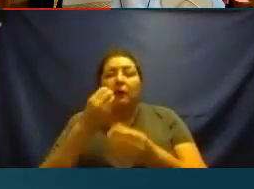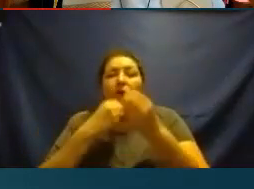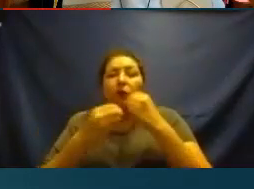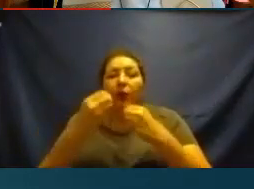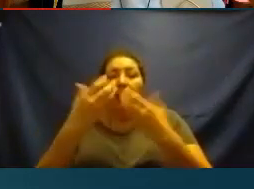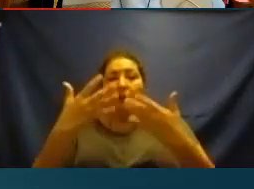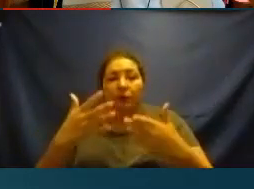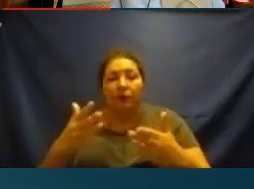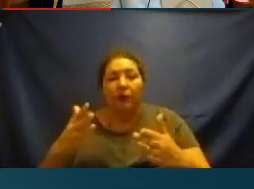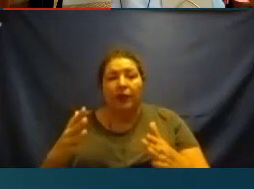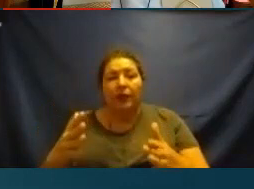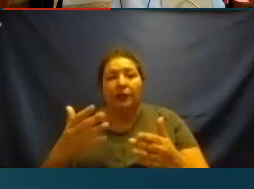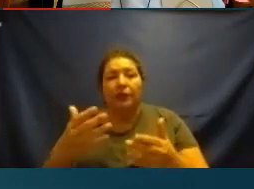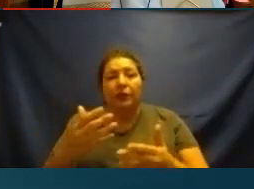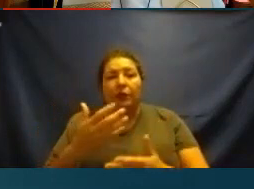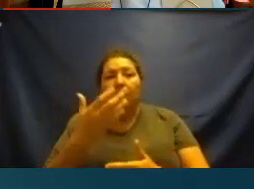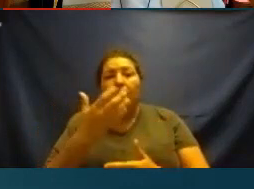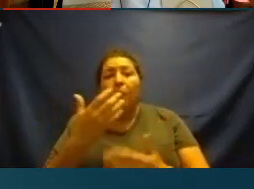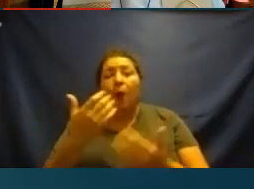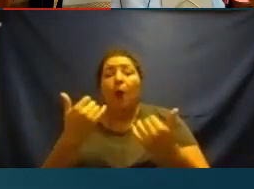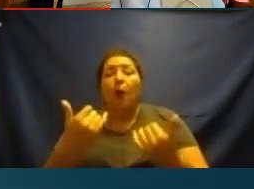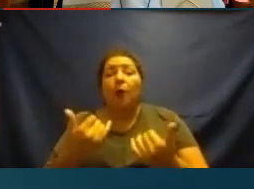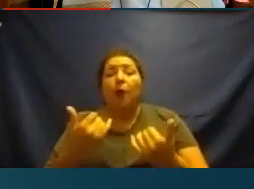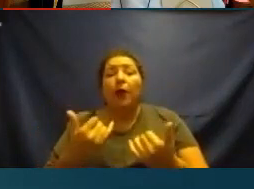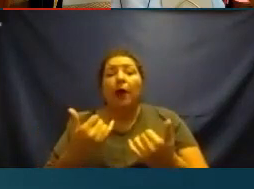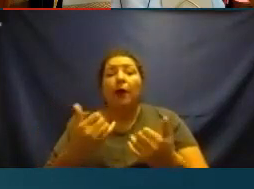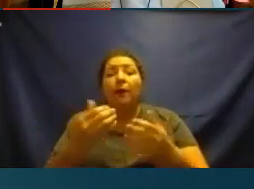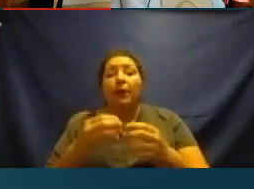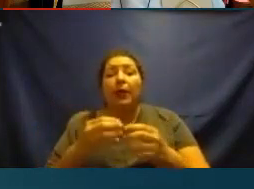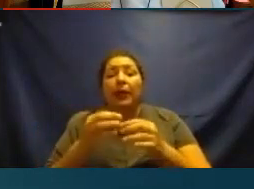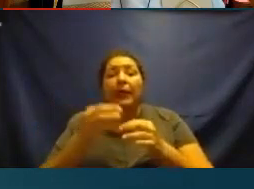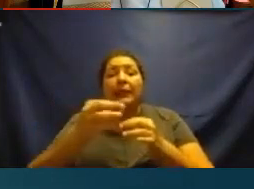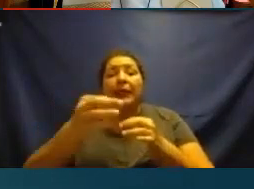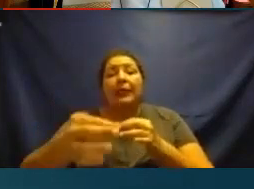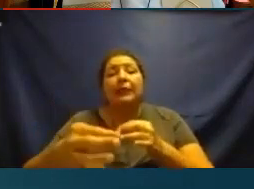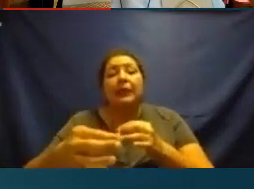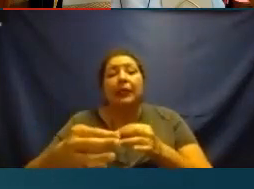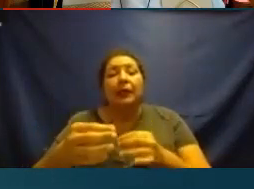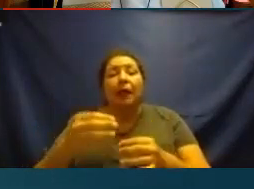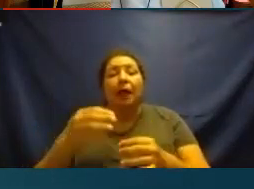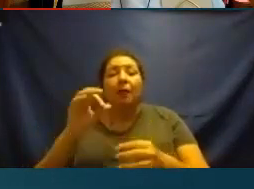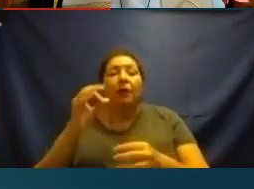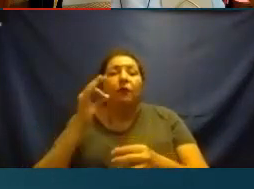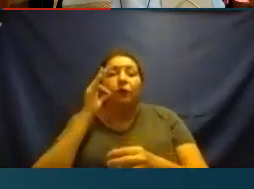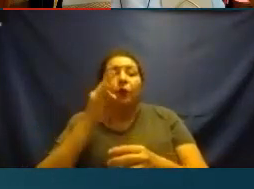Thank you.